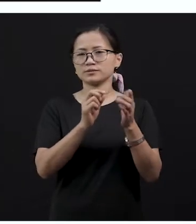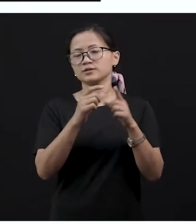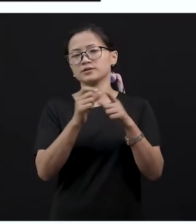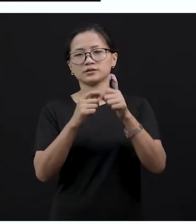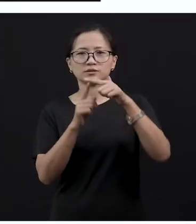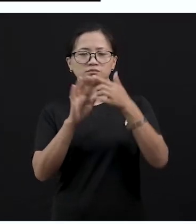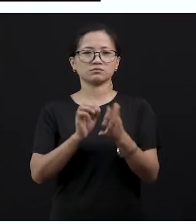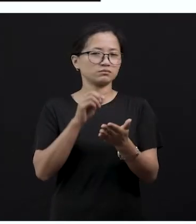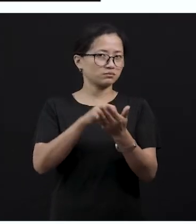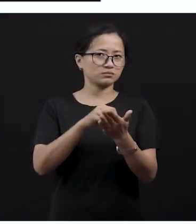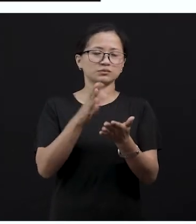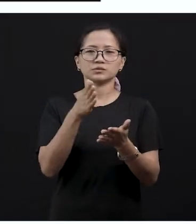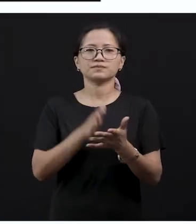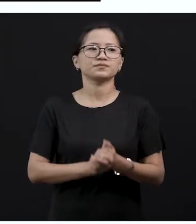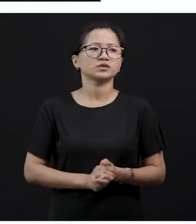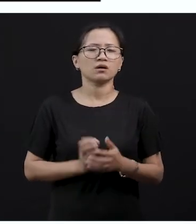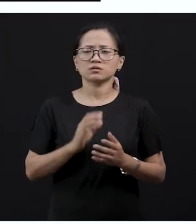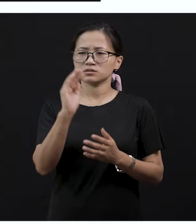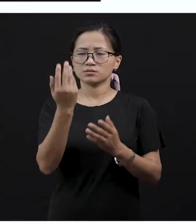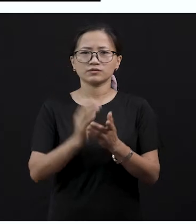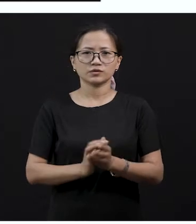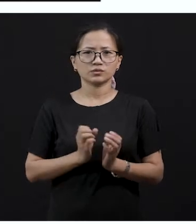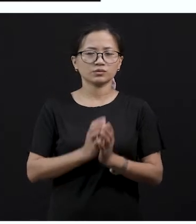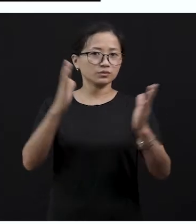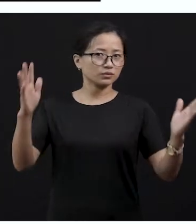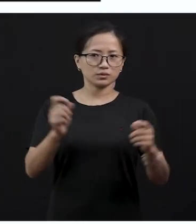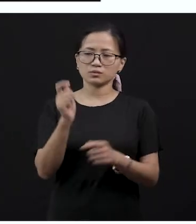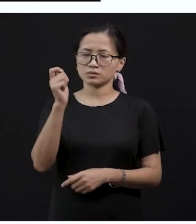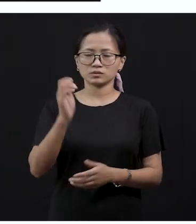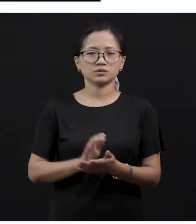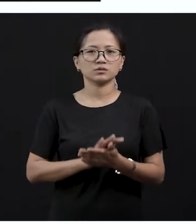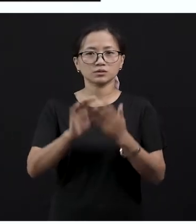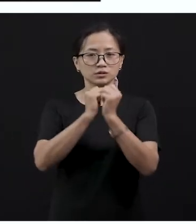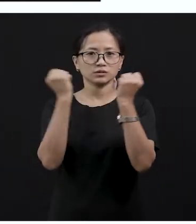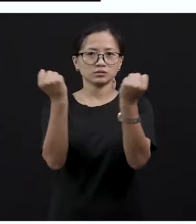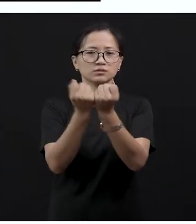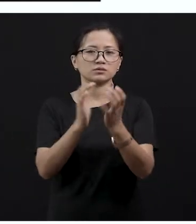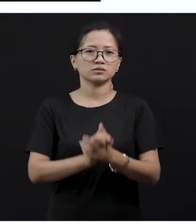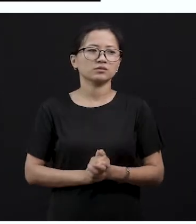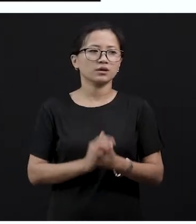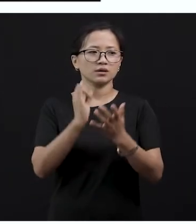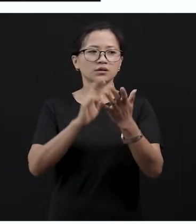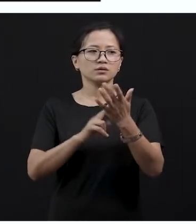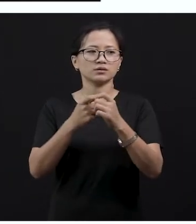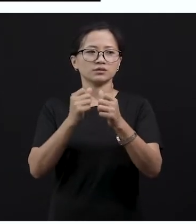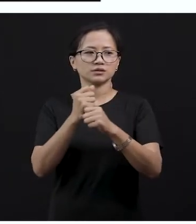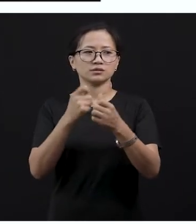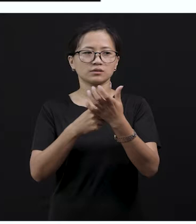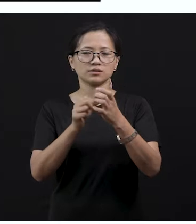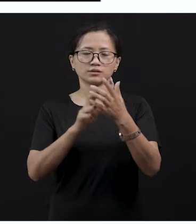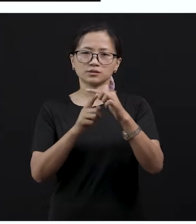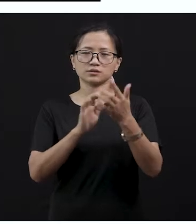of the great works that he has done in the society was he has eradicated, that means he